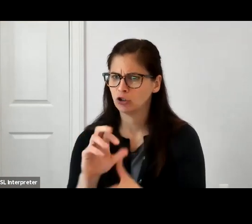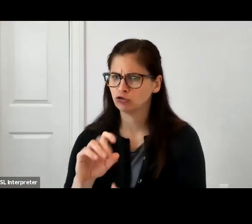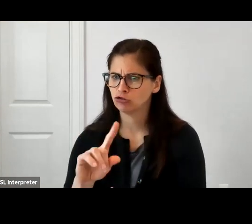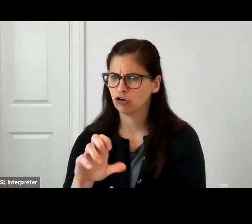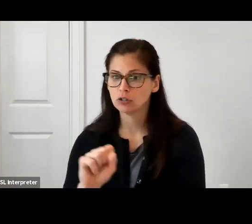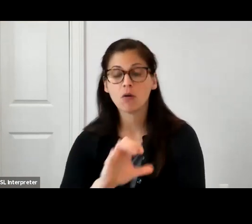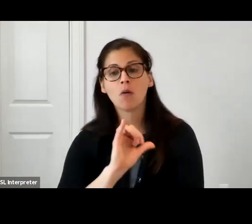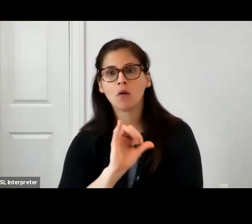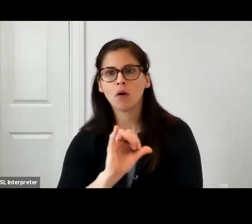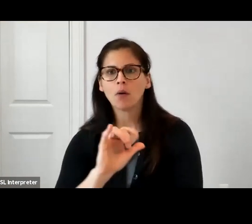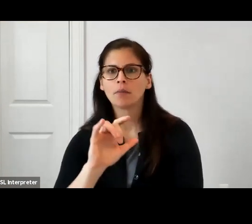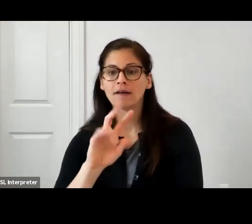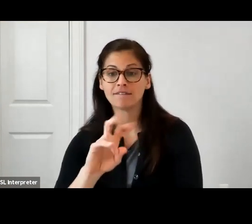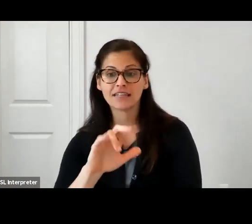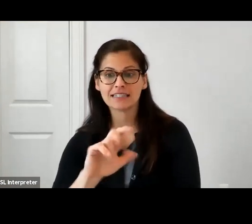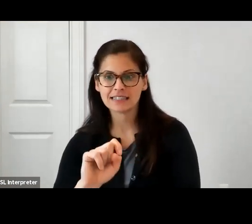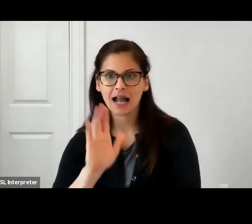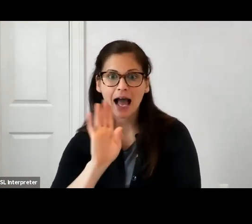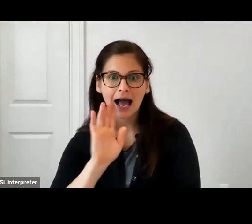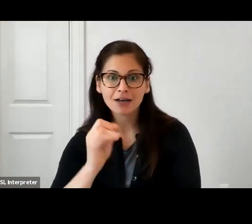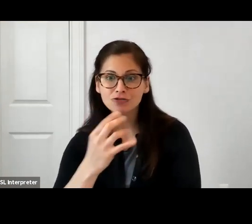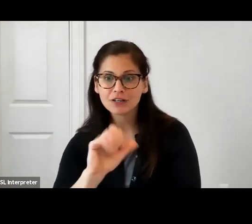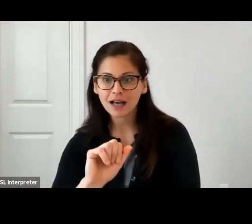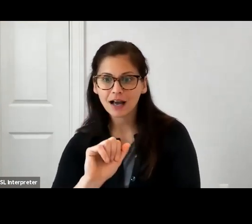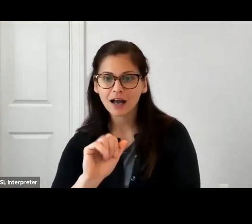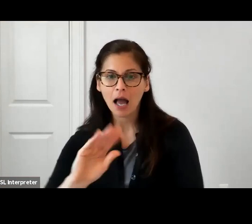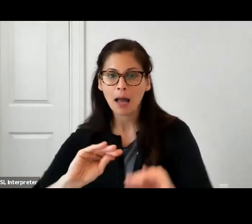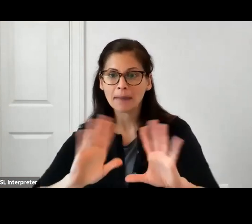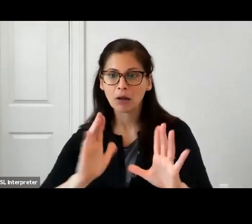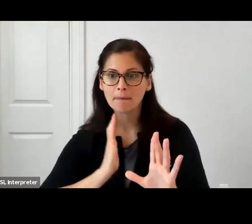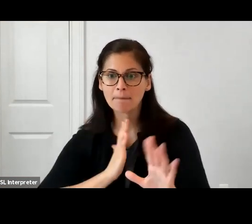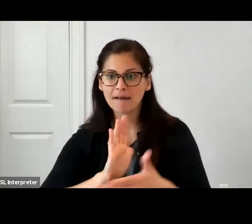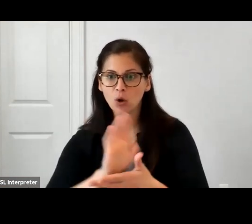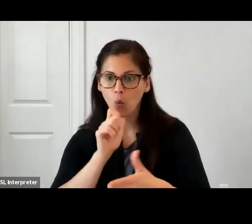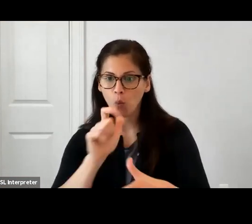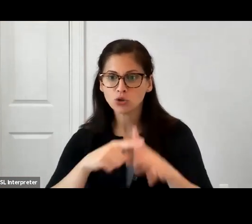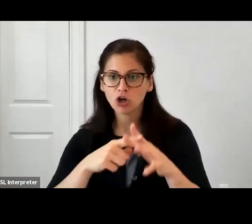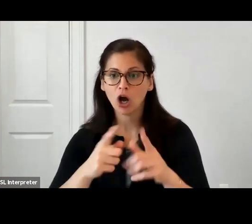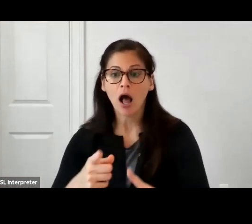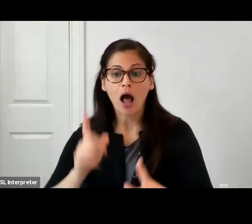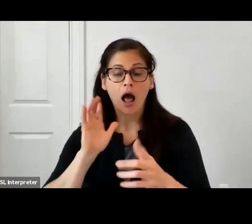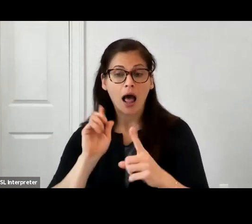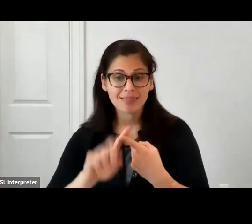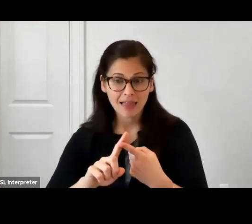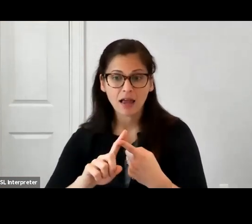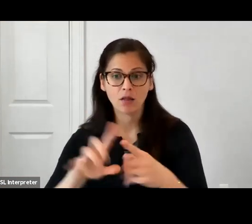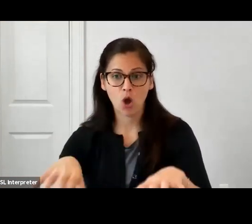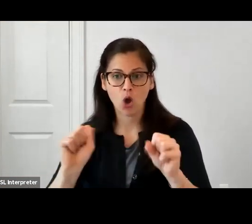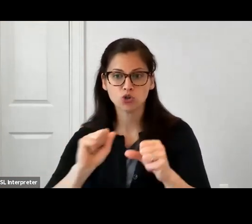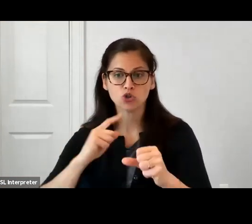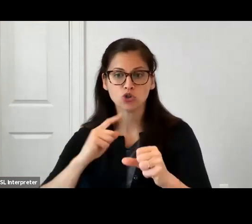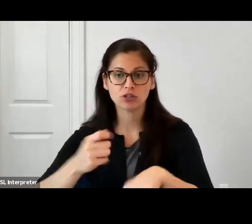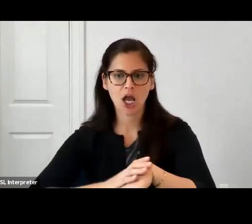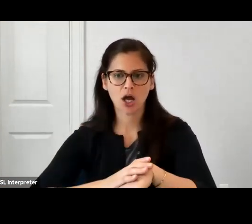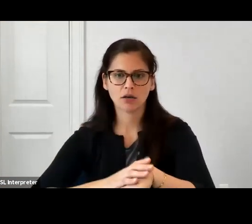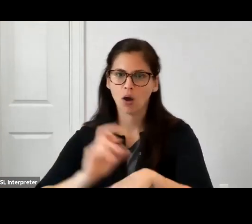Ah, Jessica. Yes, hello. Apparently, my video won't start unless the host turns me on. Excellent.